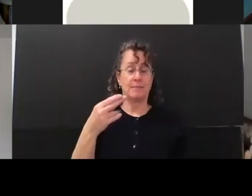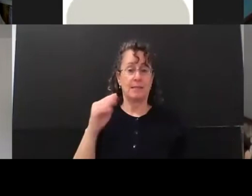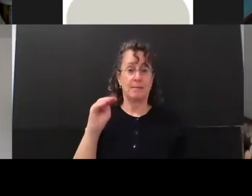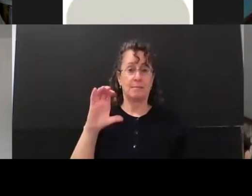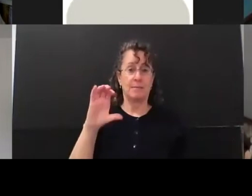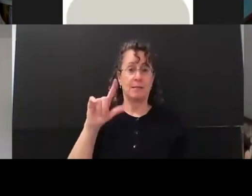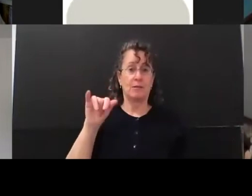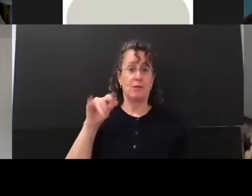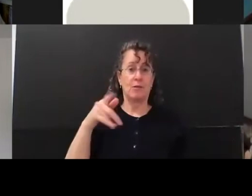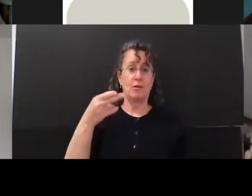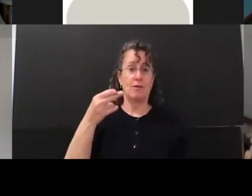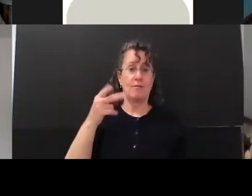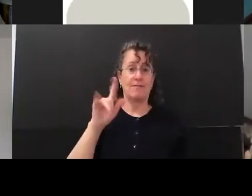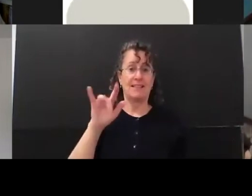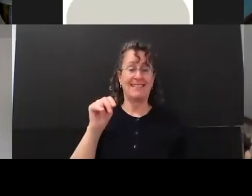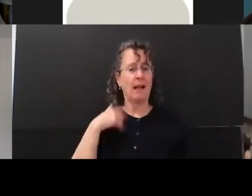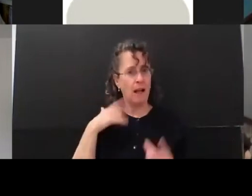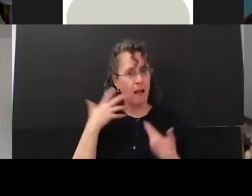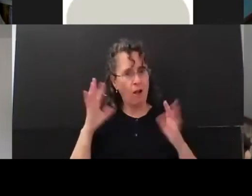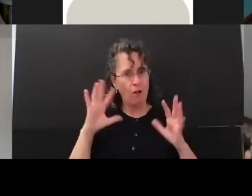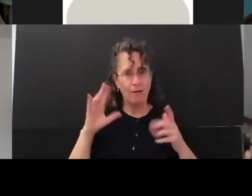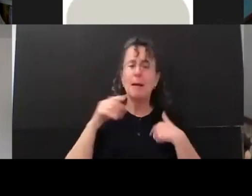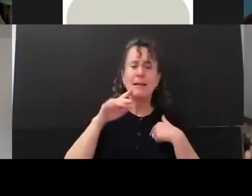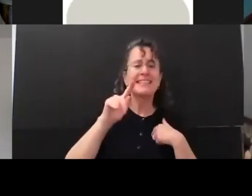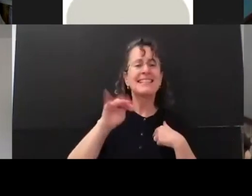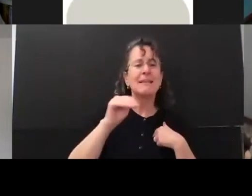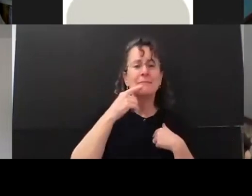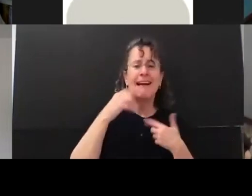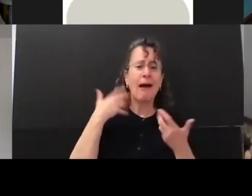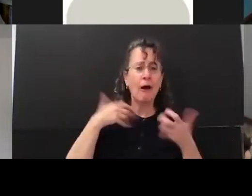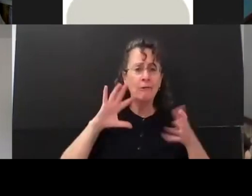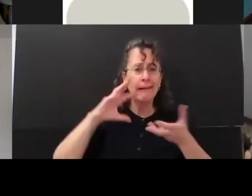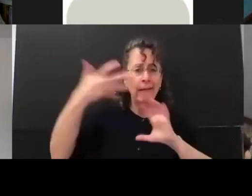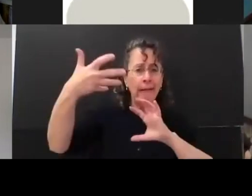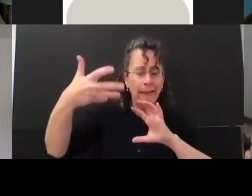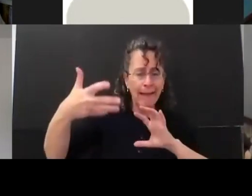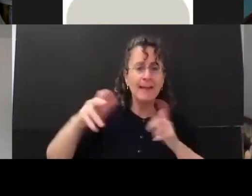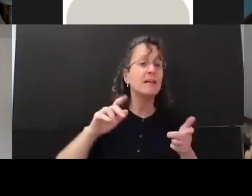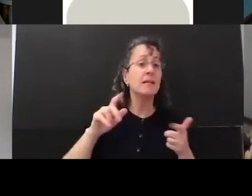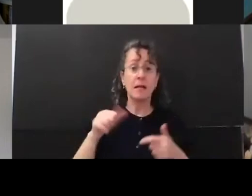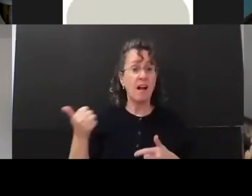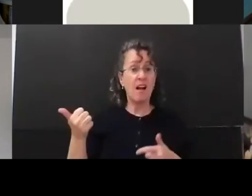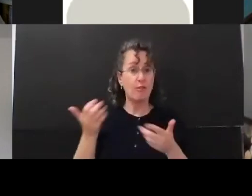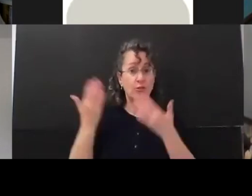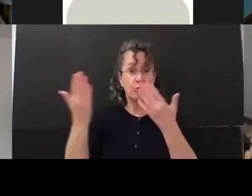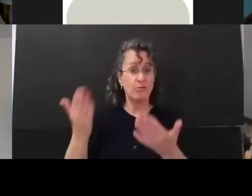chair. Are there any other nominations for vice chair at this point?